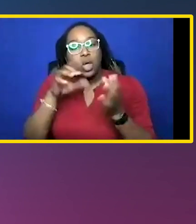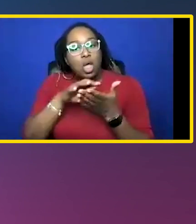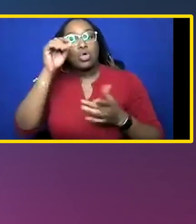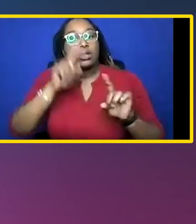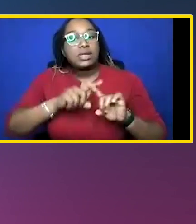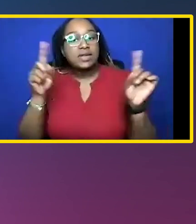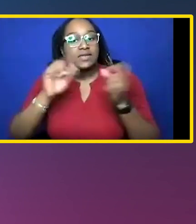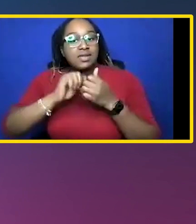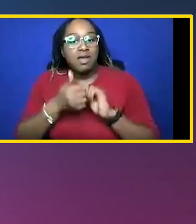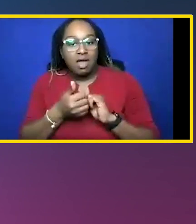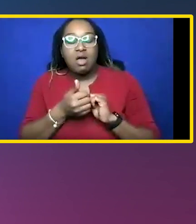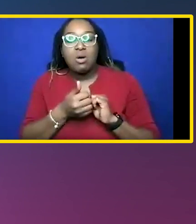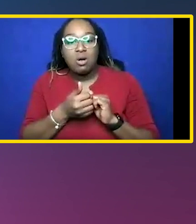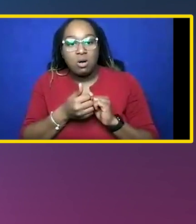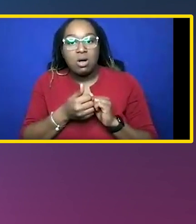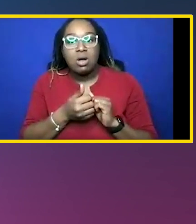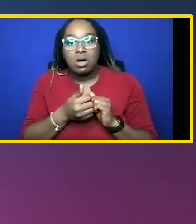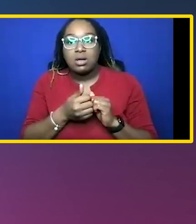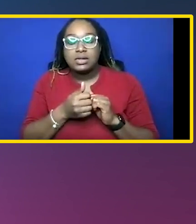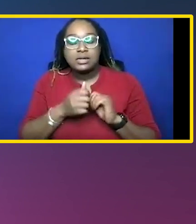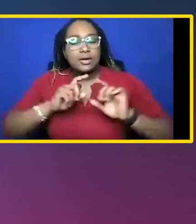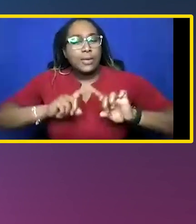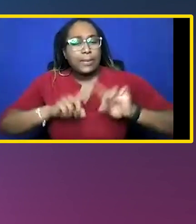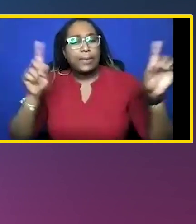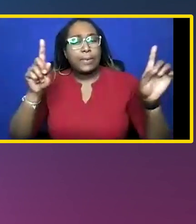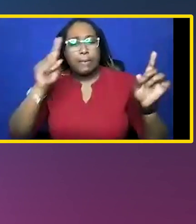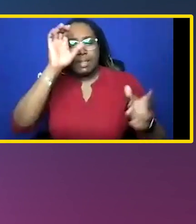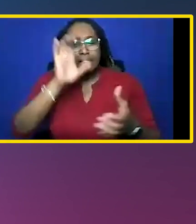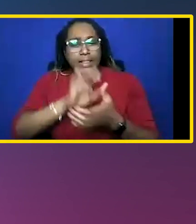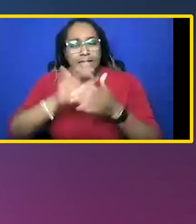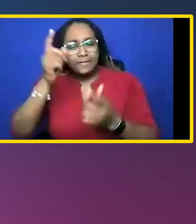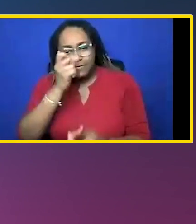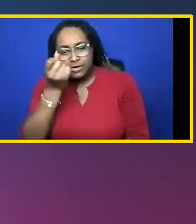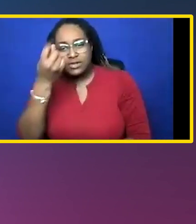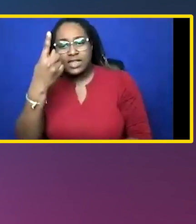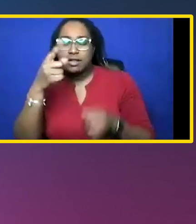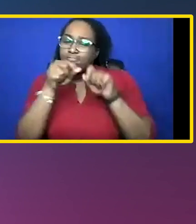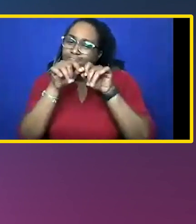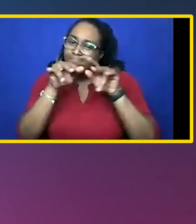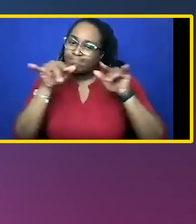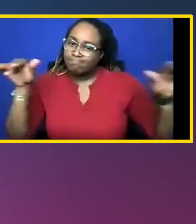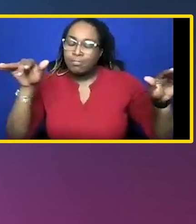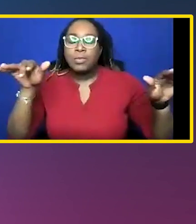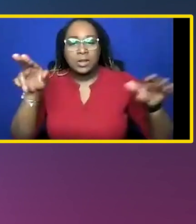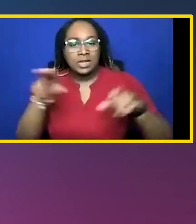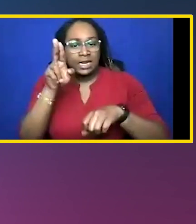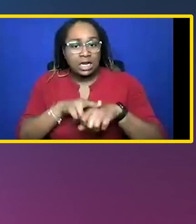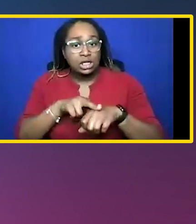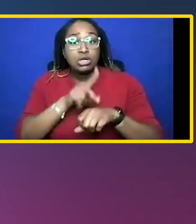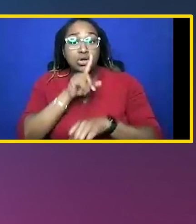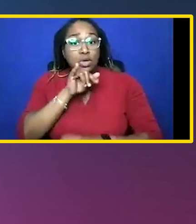how vast the beliefs and understandings and ideas are across the nation and the greater